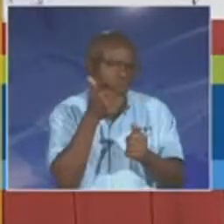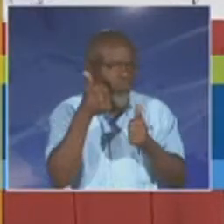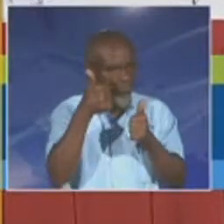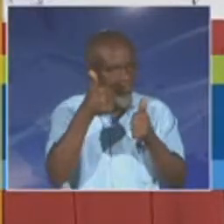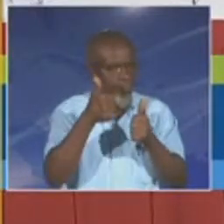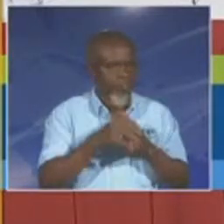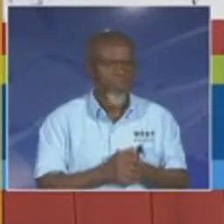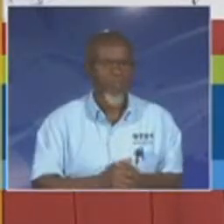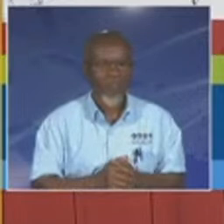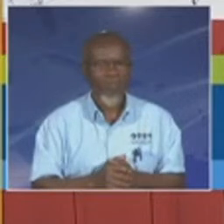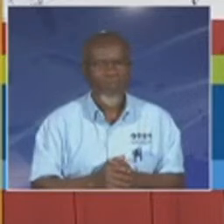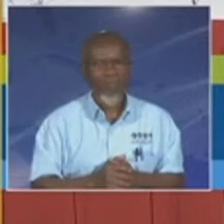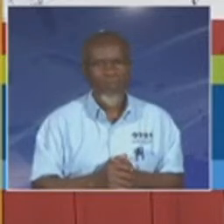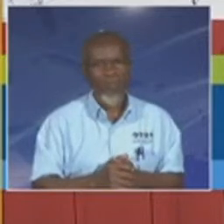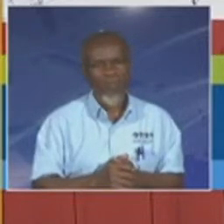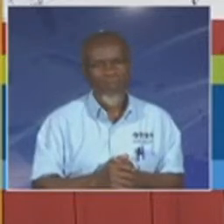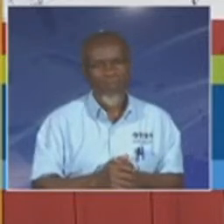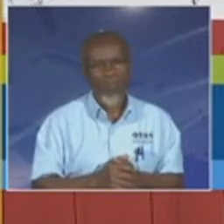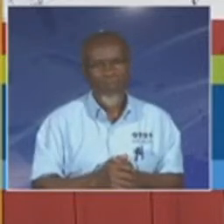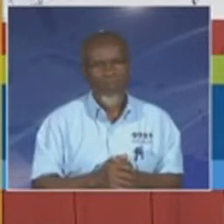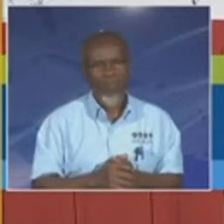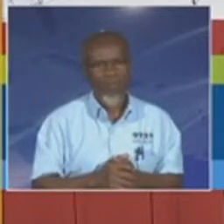2 questions.